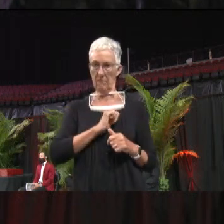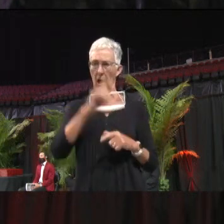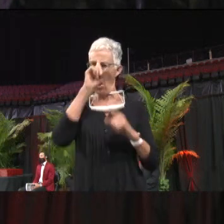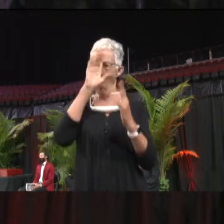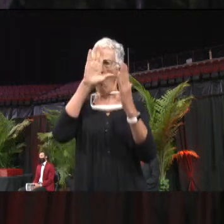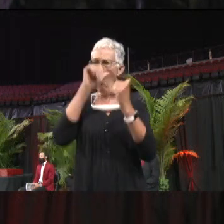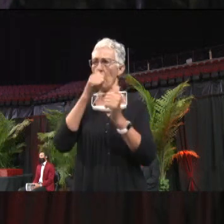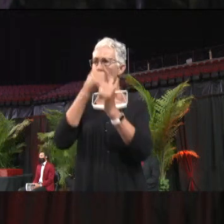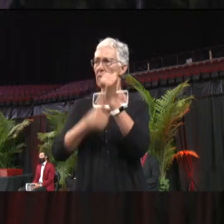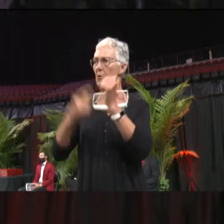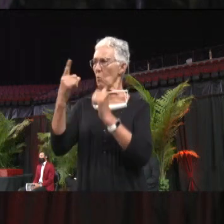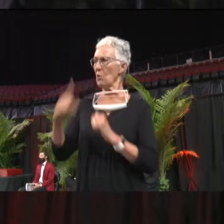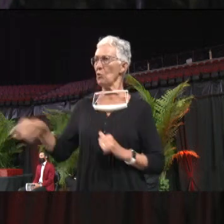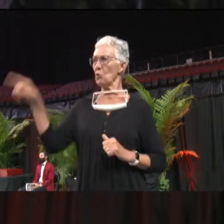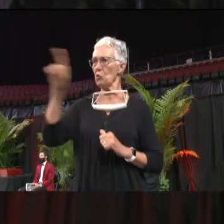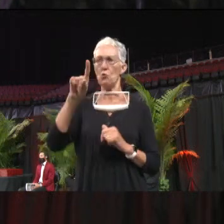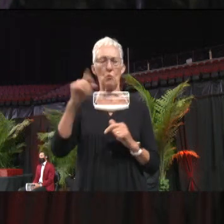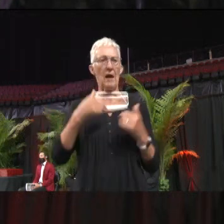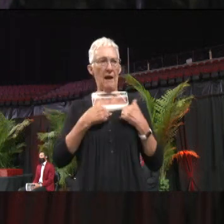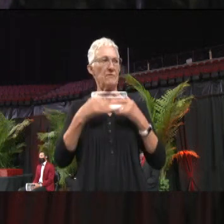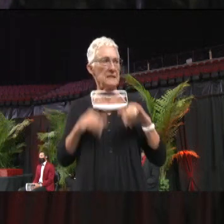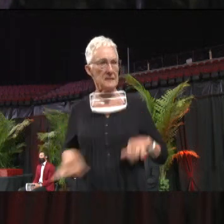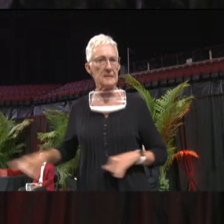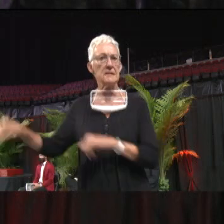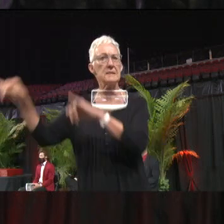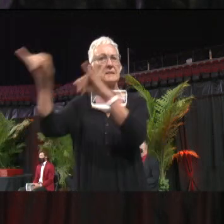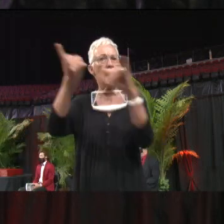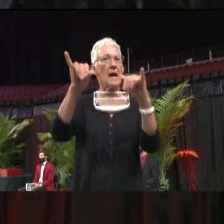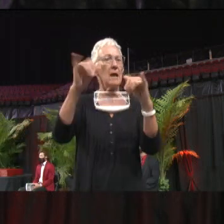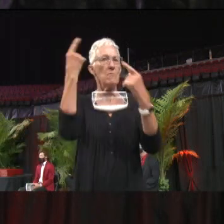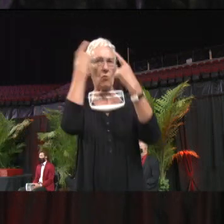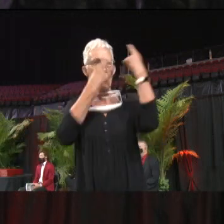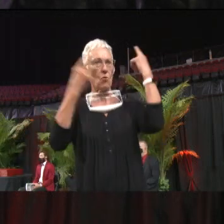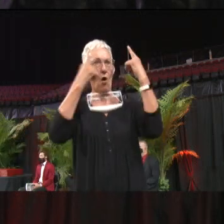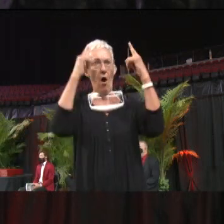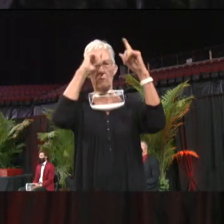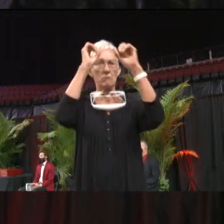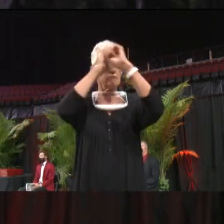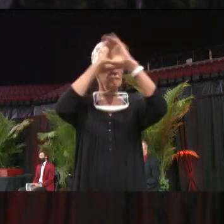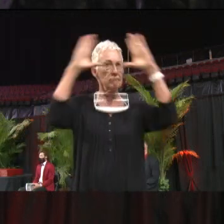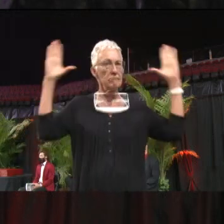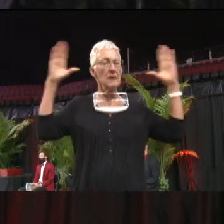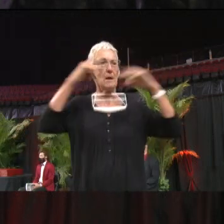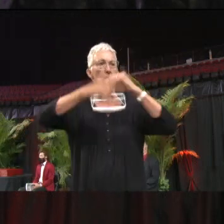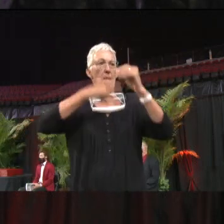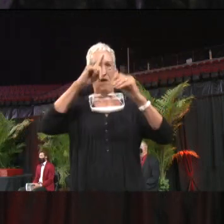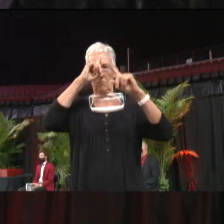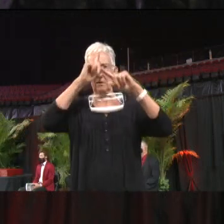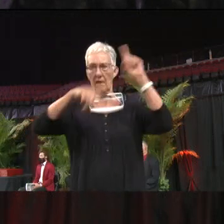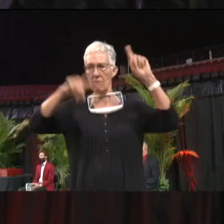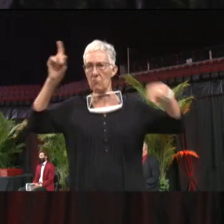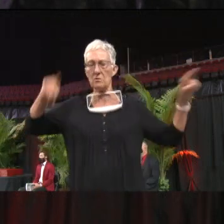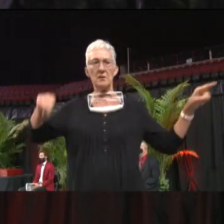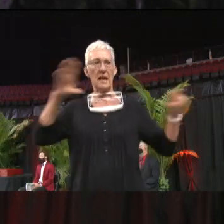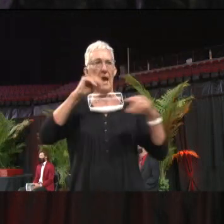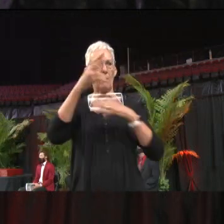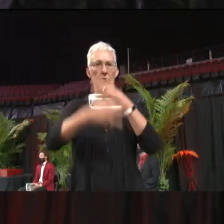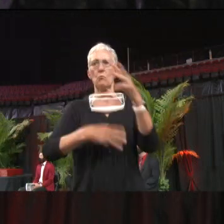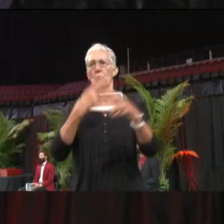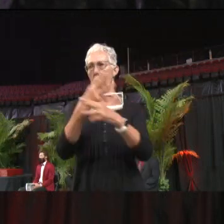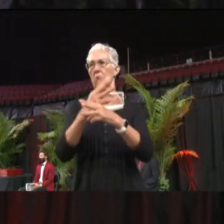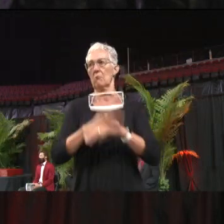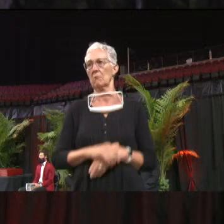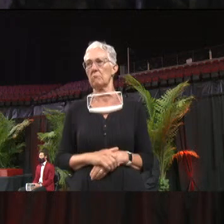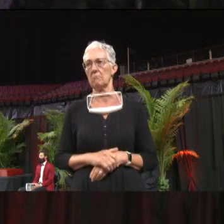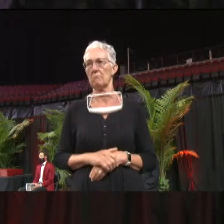mindset as well. It has made it possible for me to accept the intricacies and complexities of the world. One thing I believe